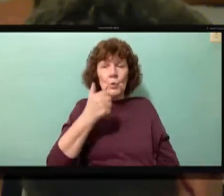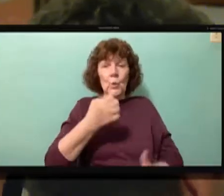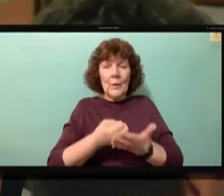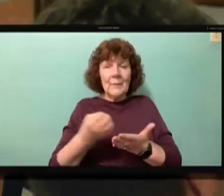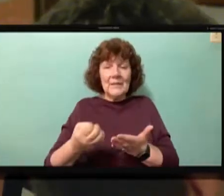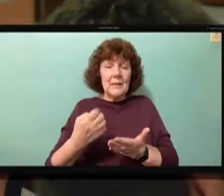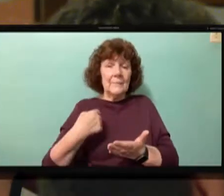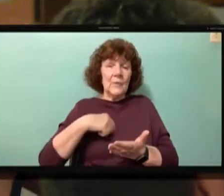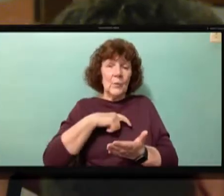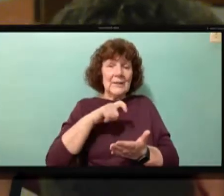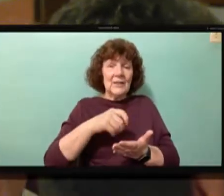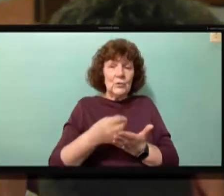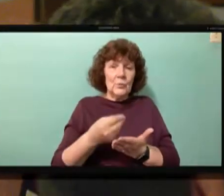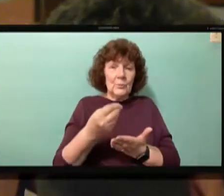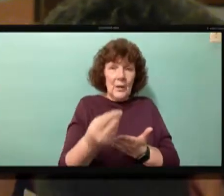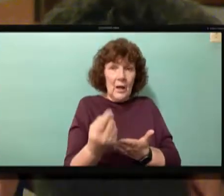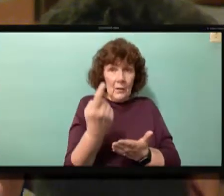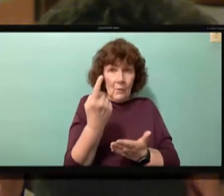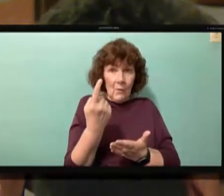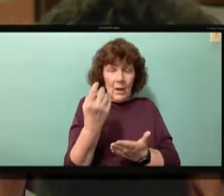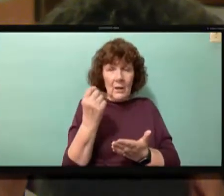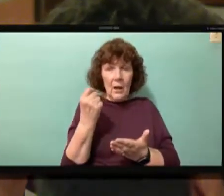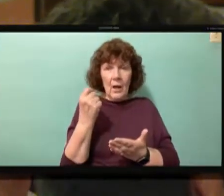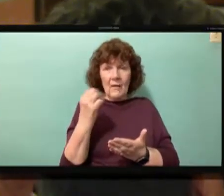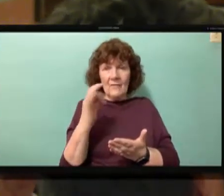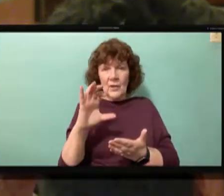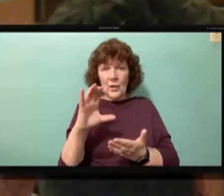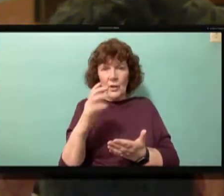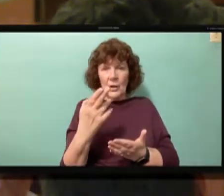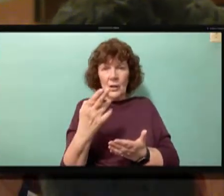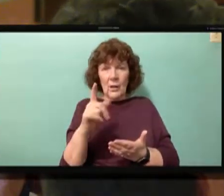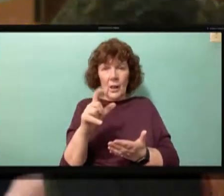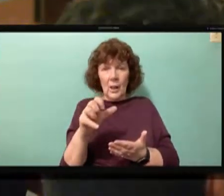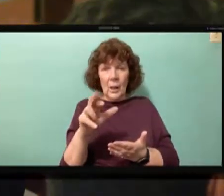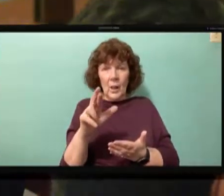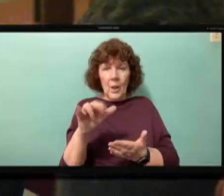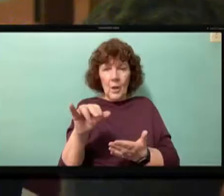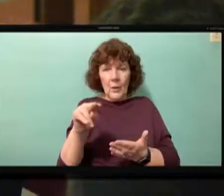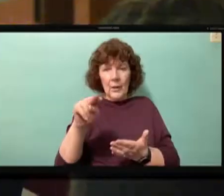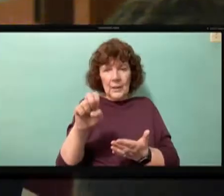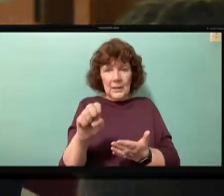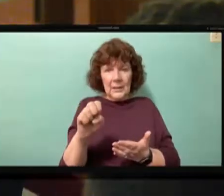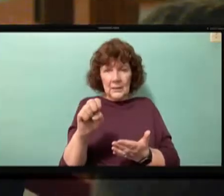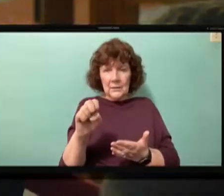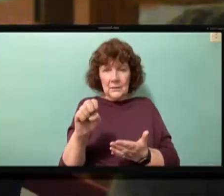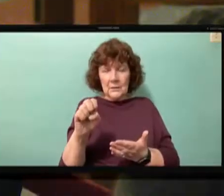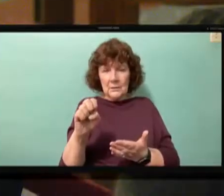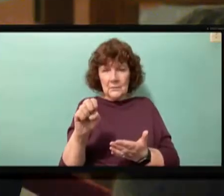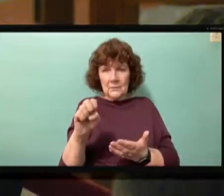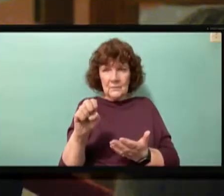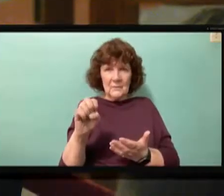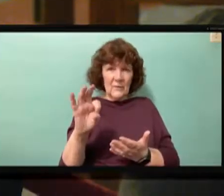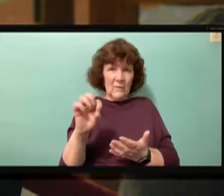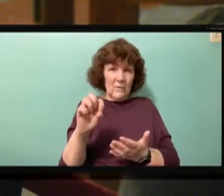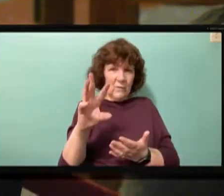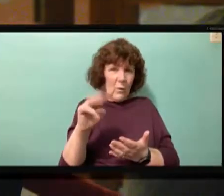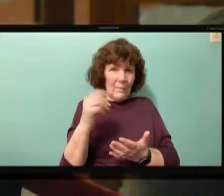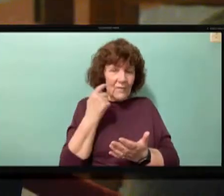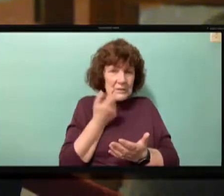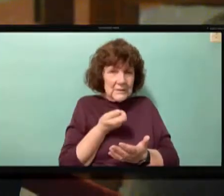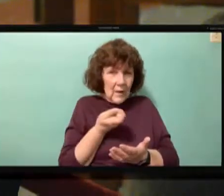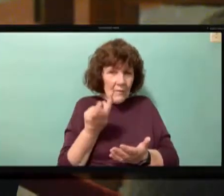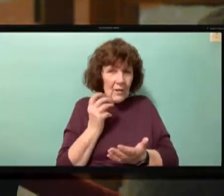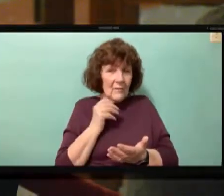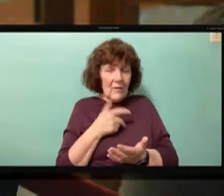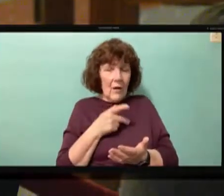buy one of the chlorine. The form in which we purchase the chlorine for several of our pools,